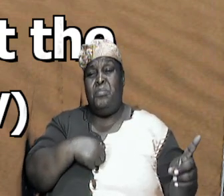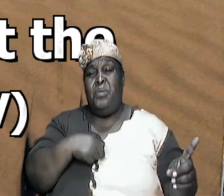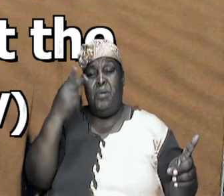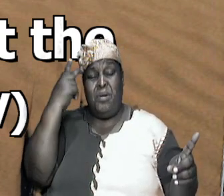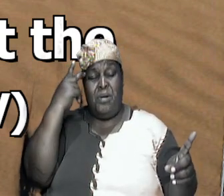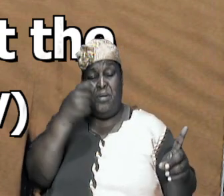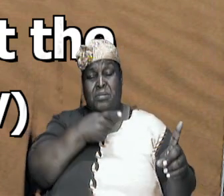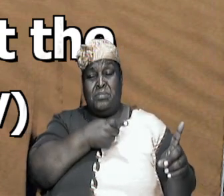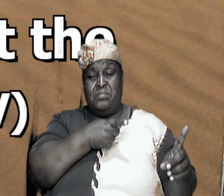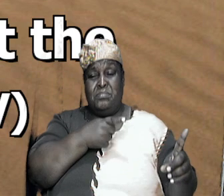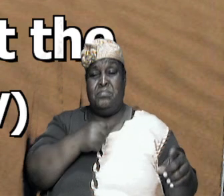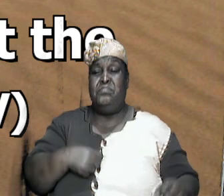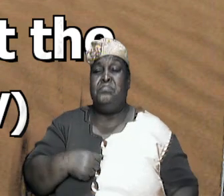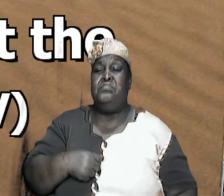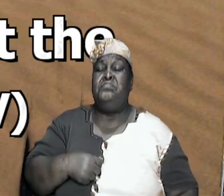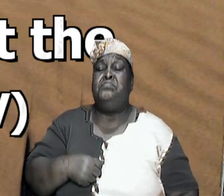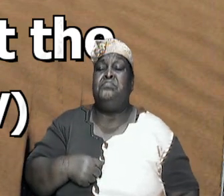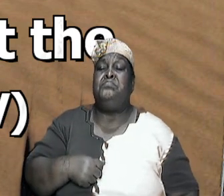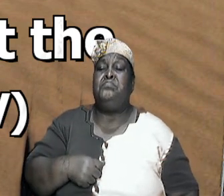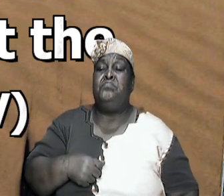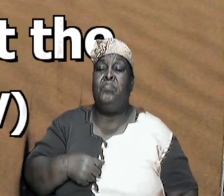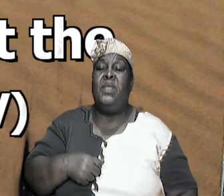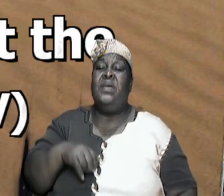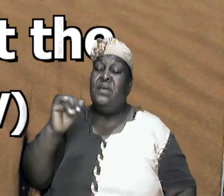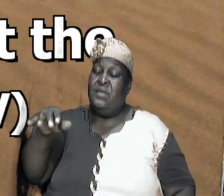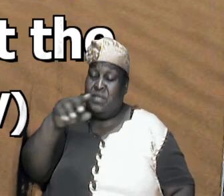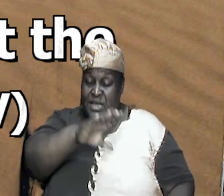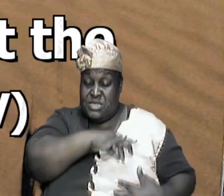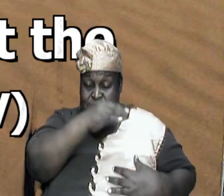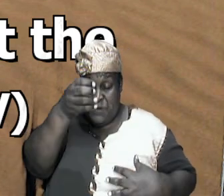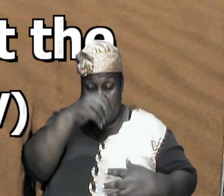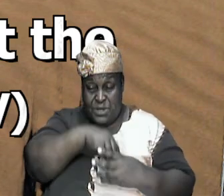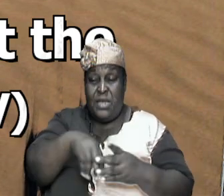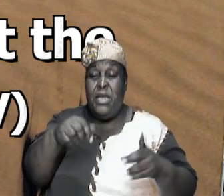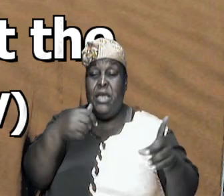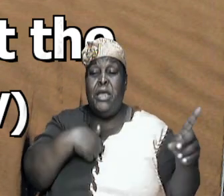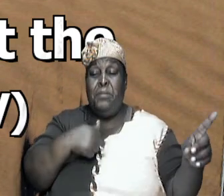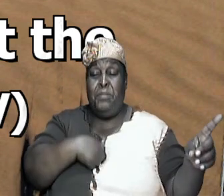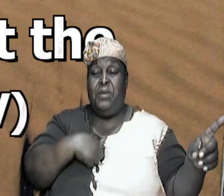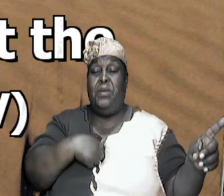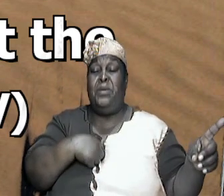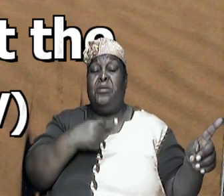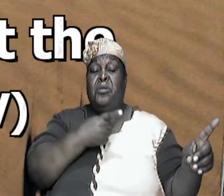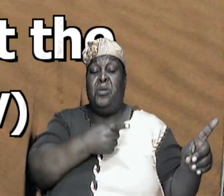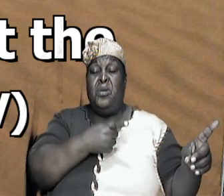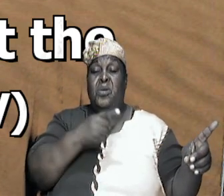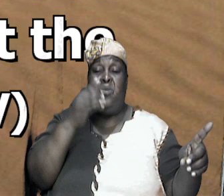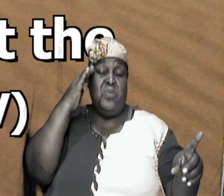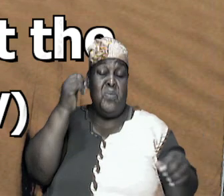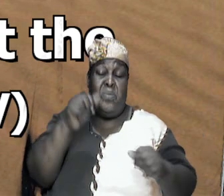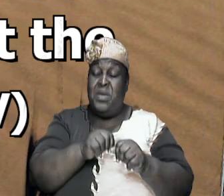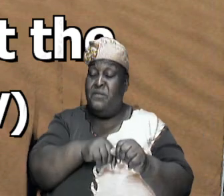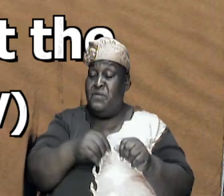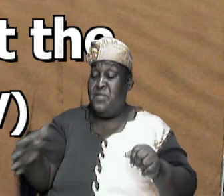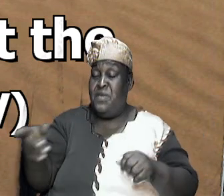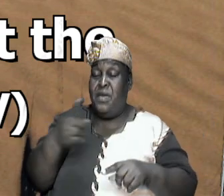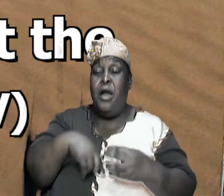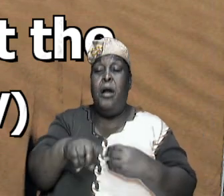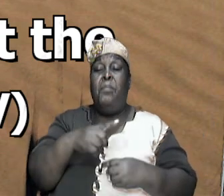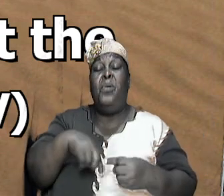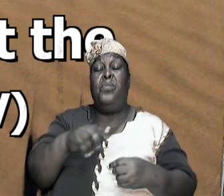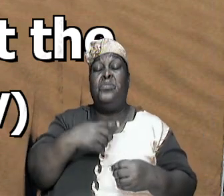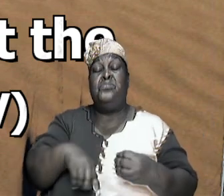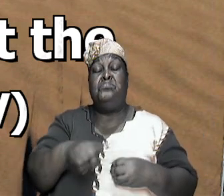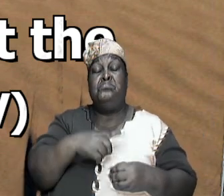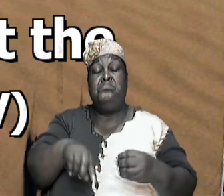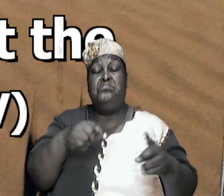Right? There's a spirit that is in me. And that spirit that is in me, it knows everything about me. Right? That's what he's